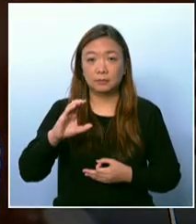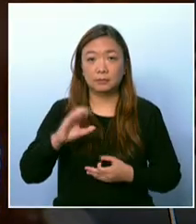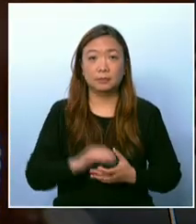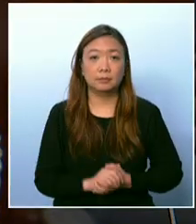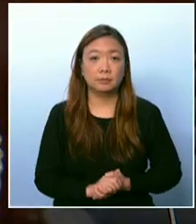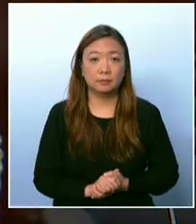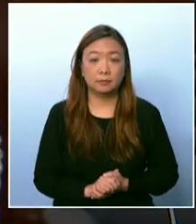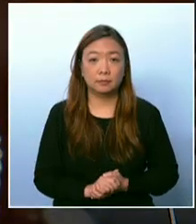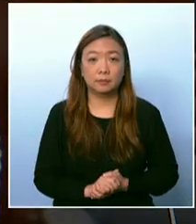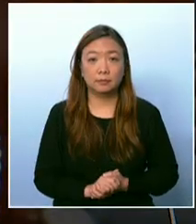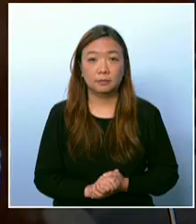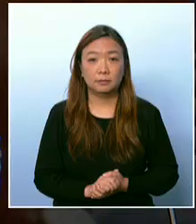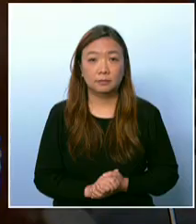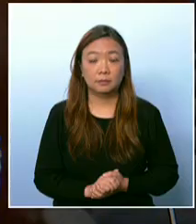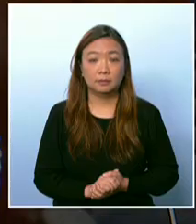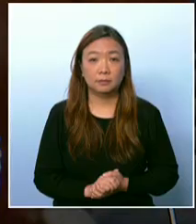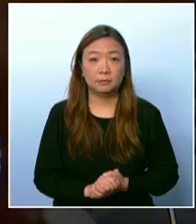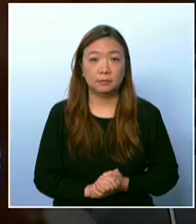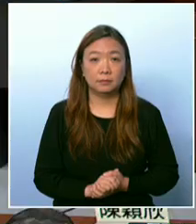Ronick Chan.